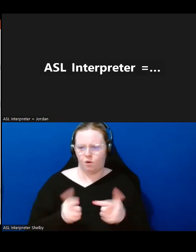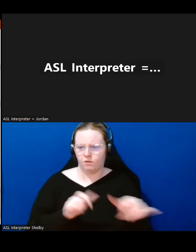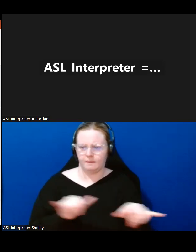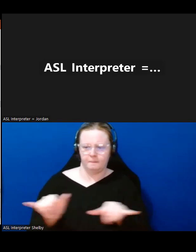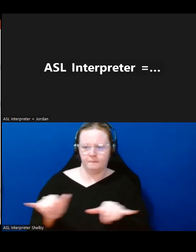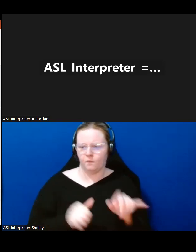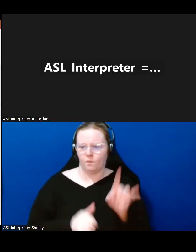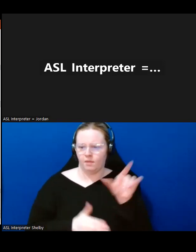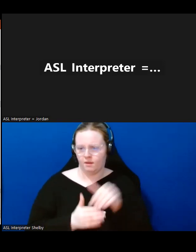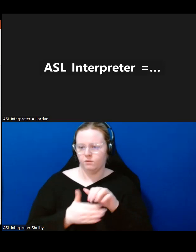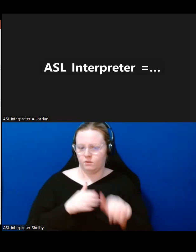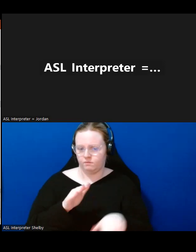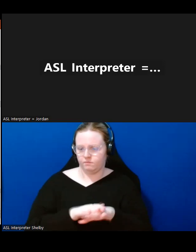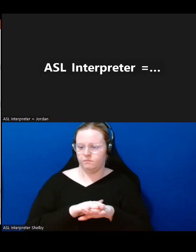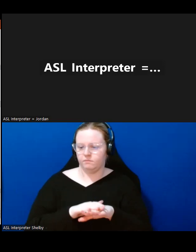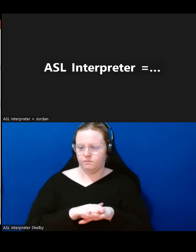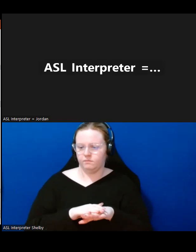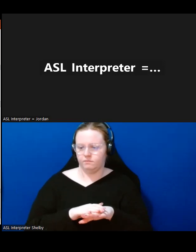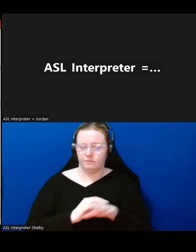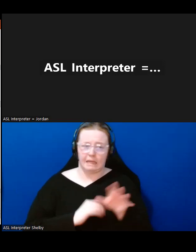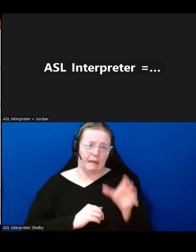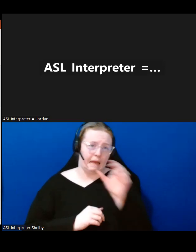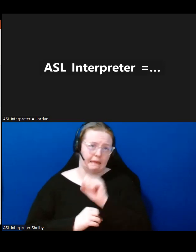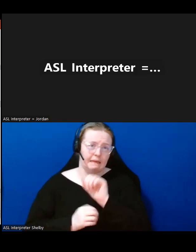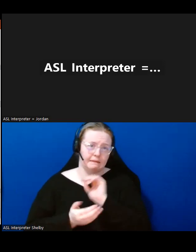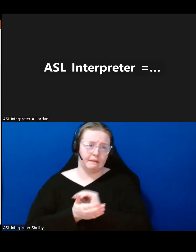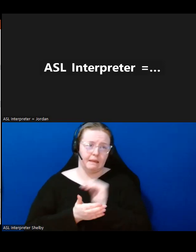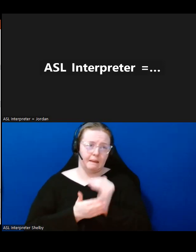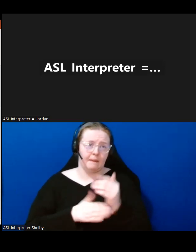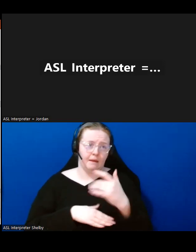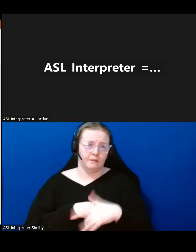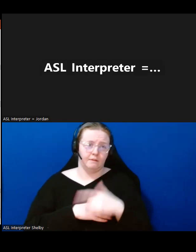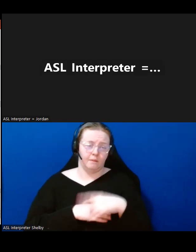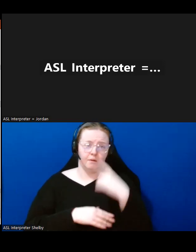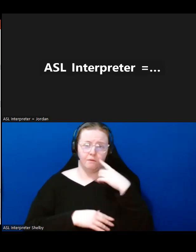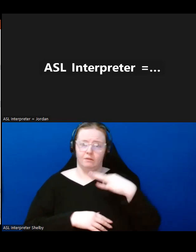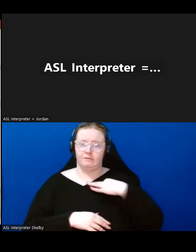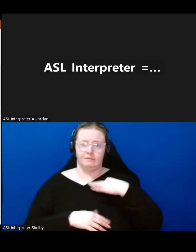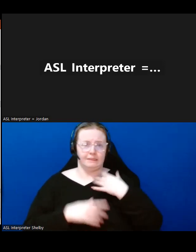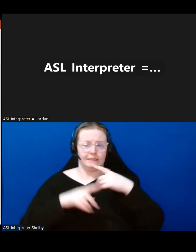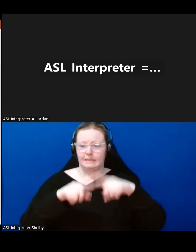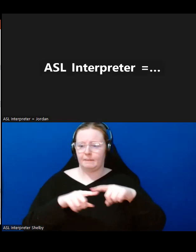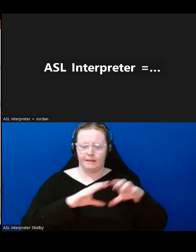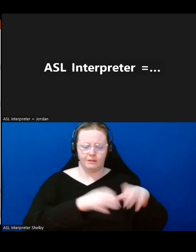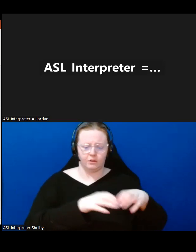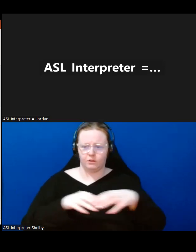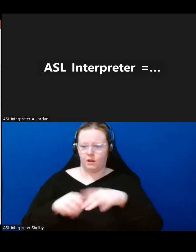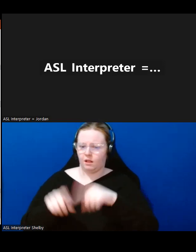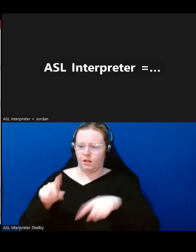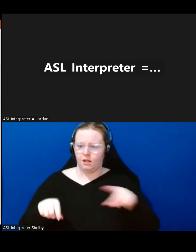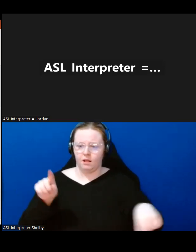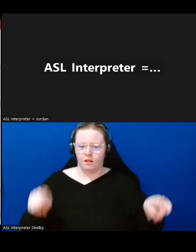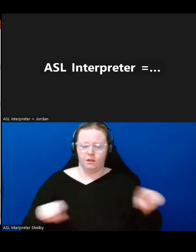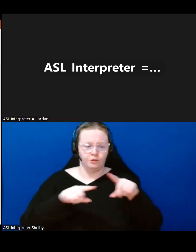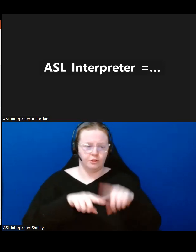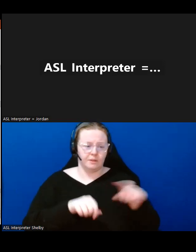And the amount available, I guess, at any given round of applications varies from coalition to coalition, depending on, the other expenses